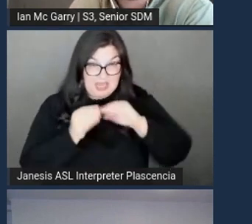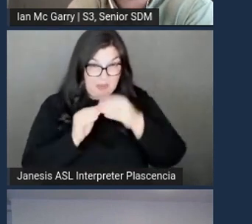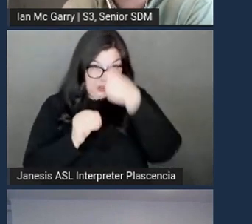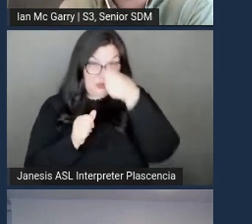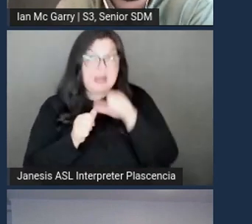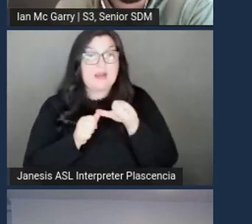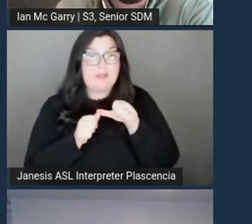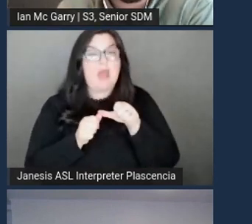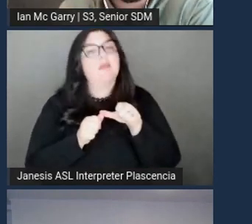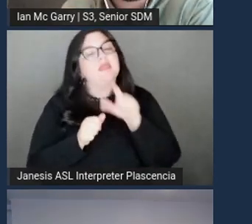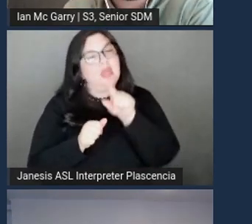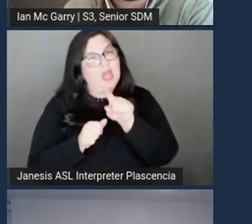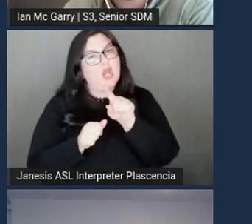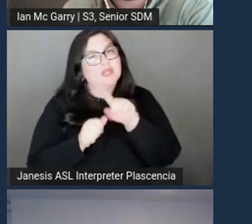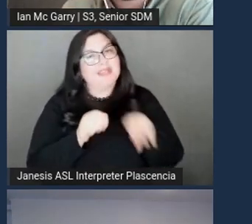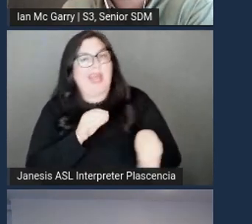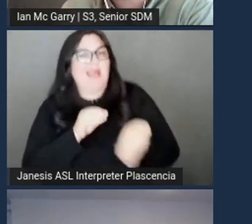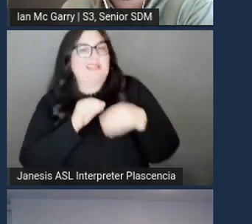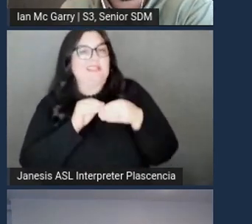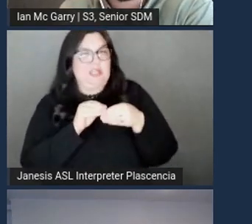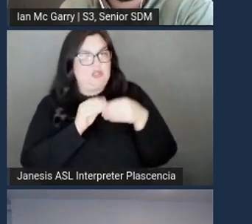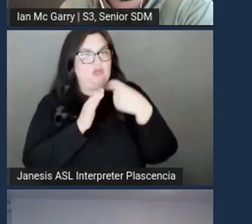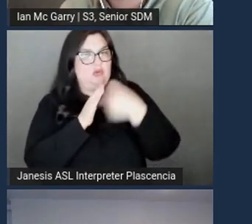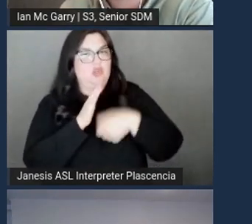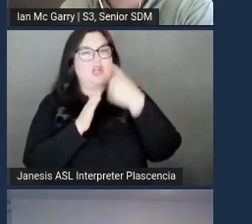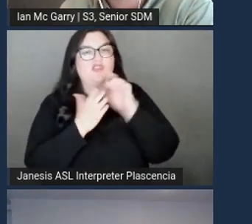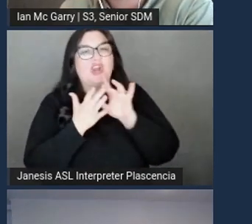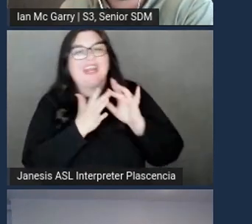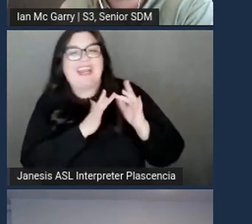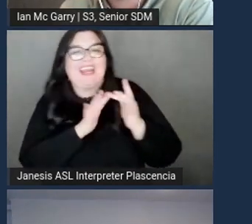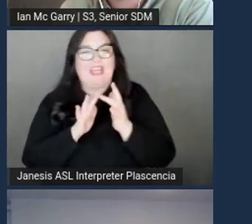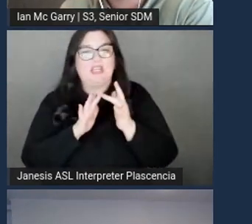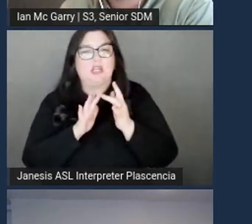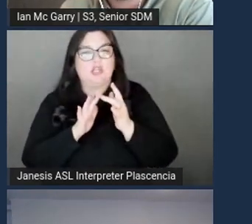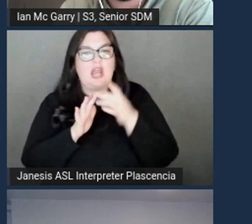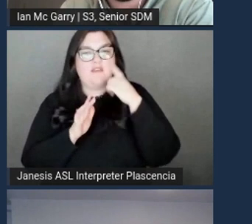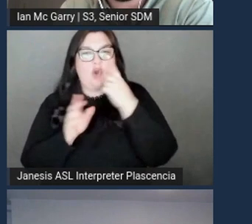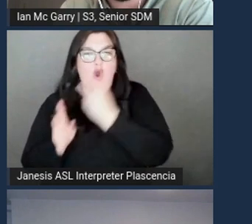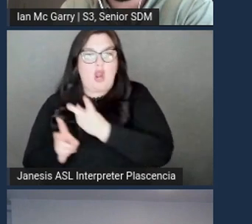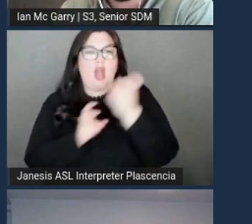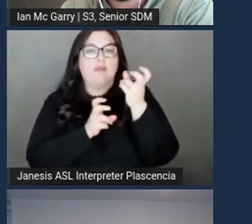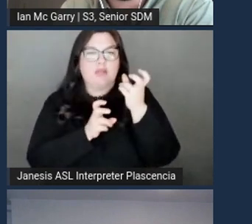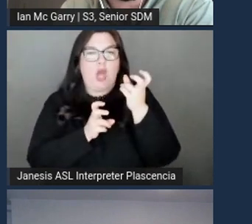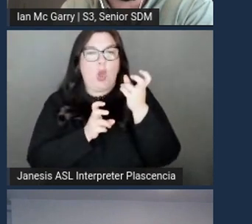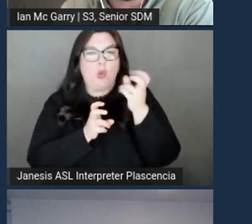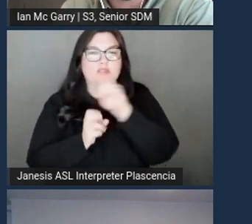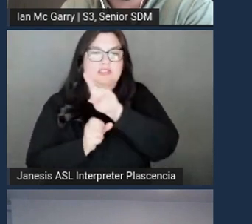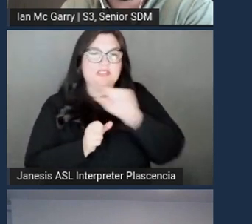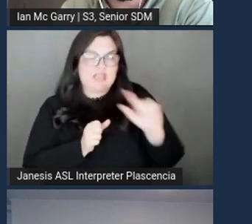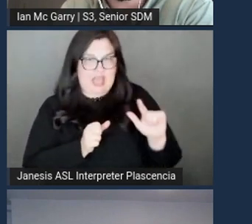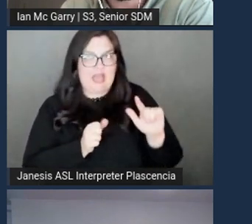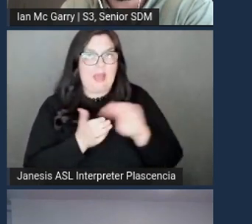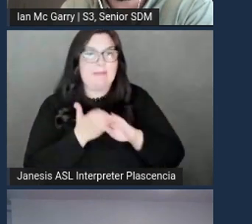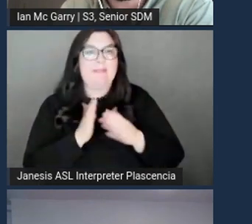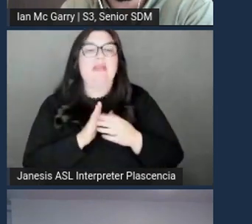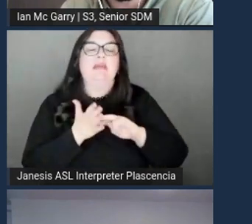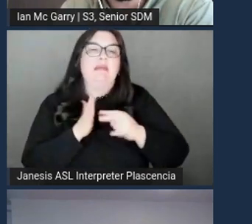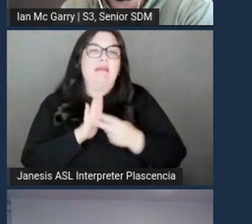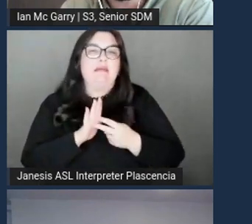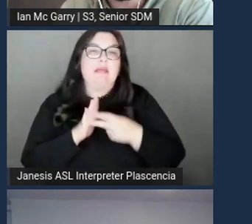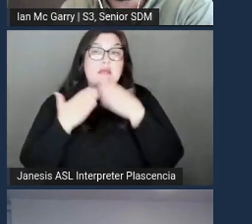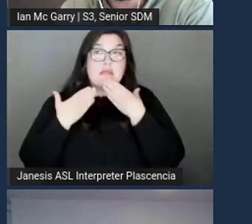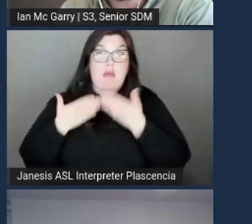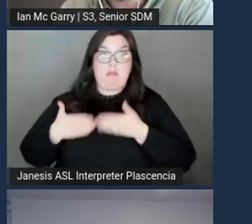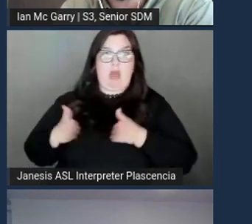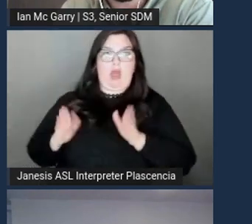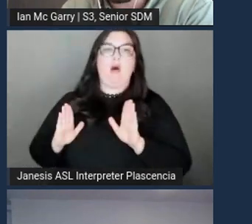additional charge for internet-based acceleration for uploads and downloads, where we take that traffic off of the public internet, bring it onto the